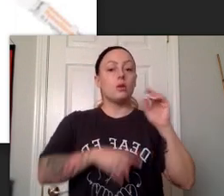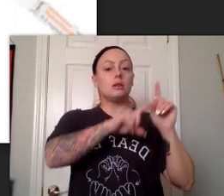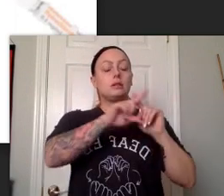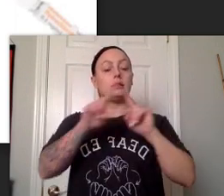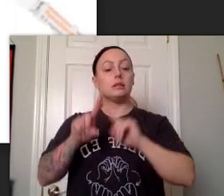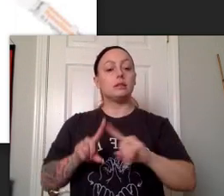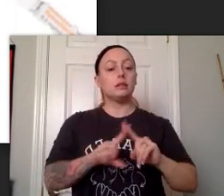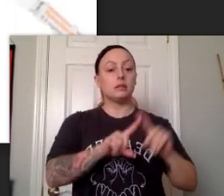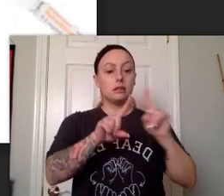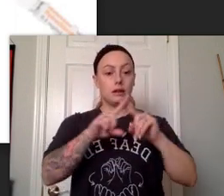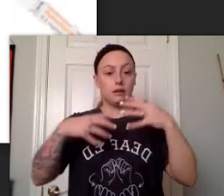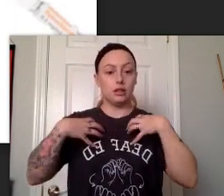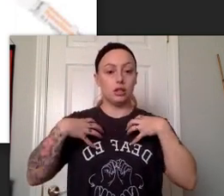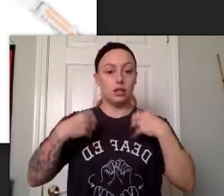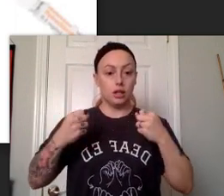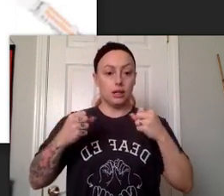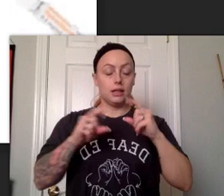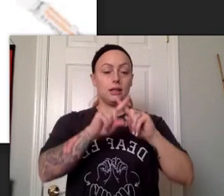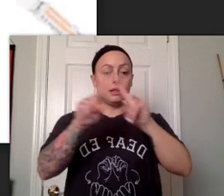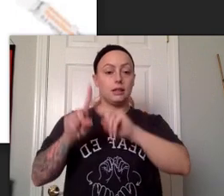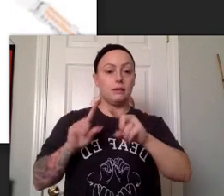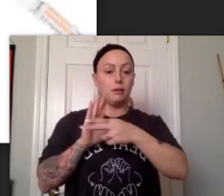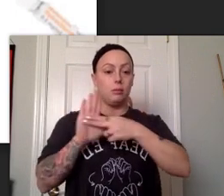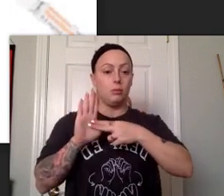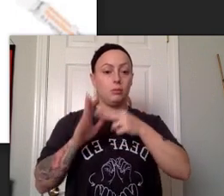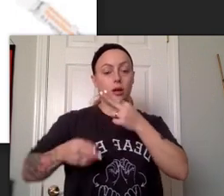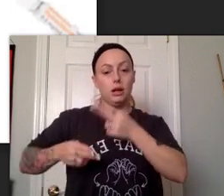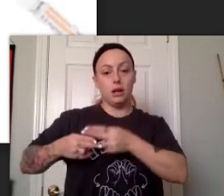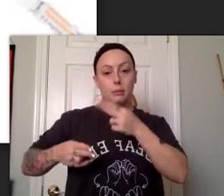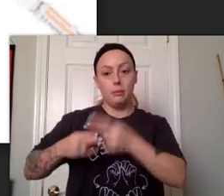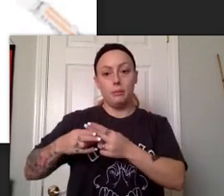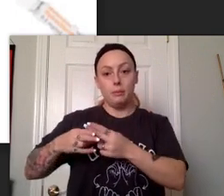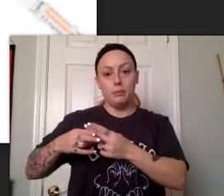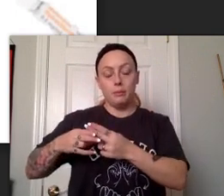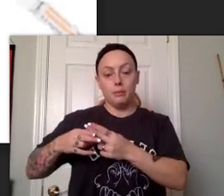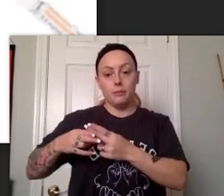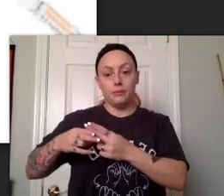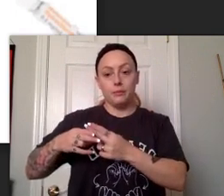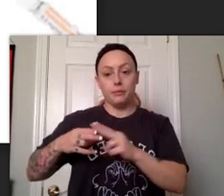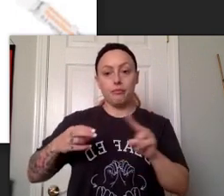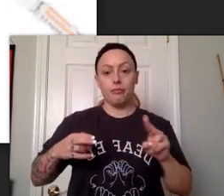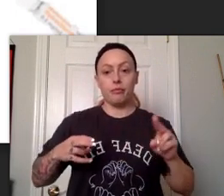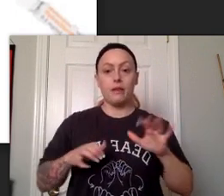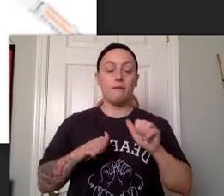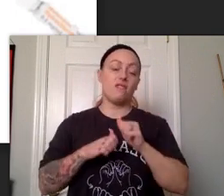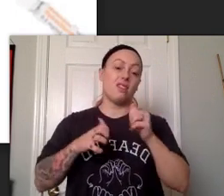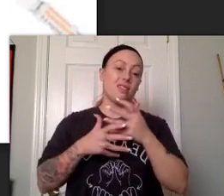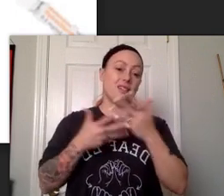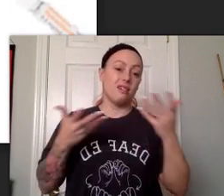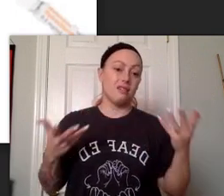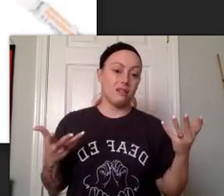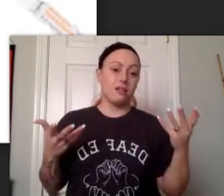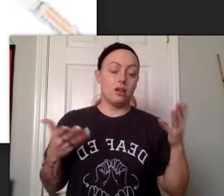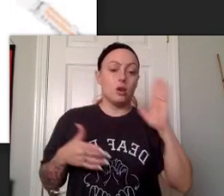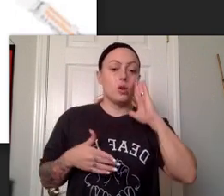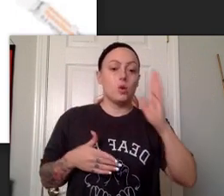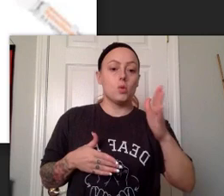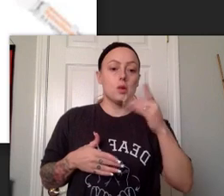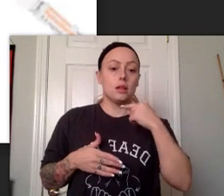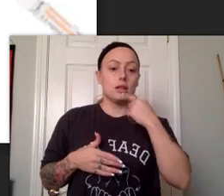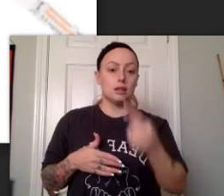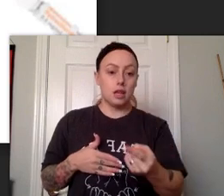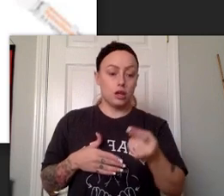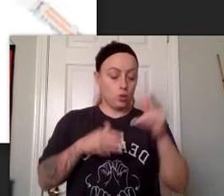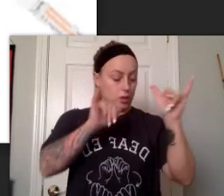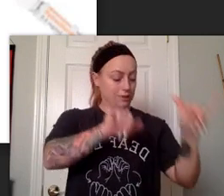different brand name, different company producing them. Everything else I'm going to tell you today is going to be exactly the same for